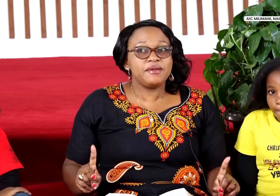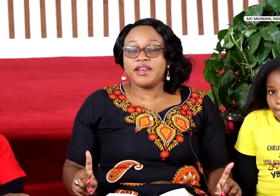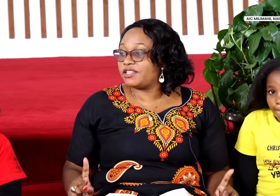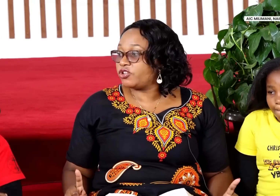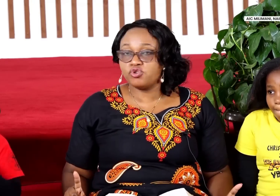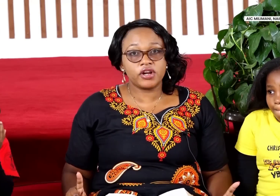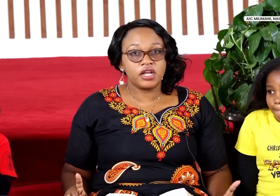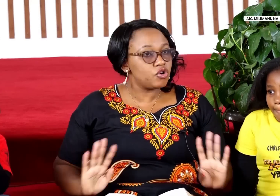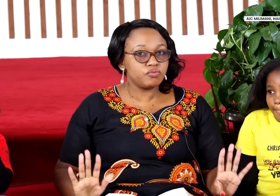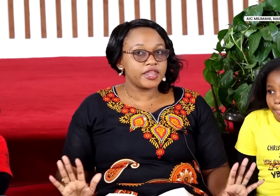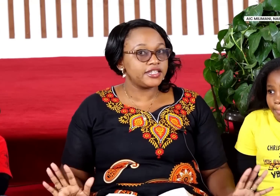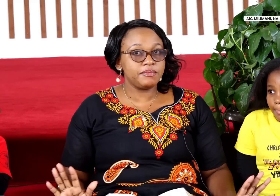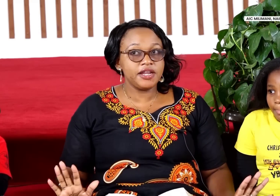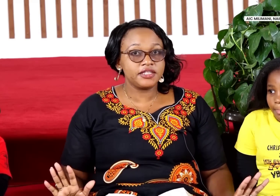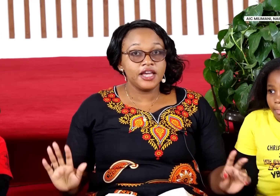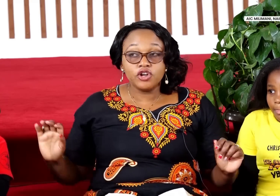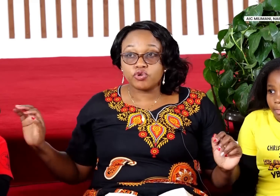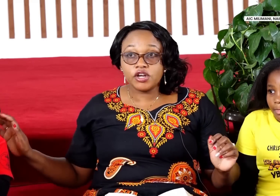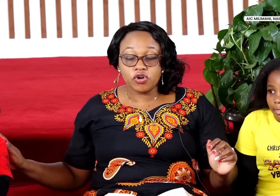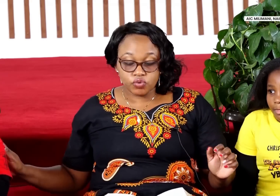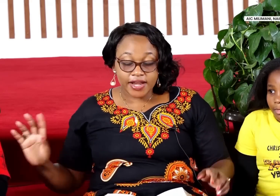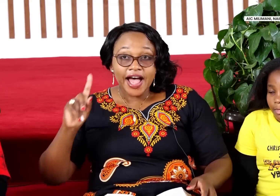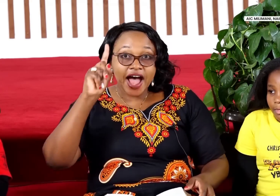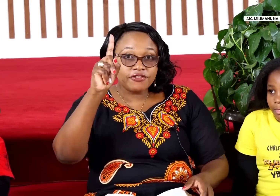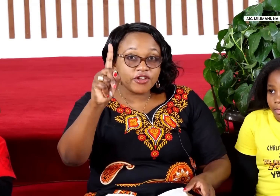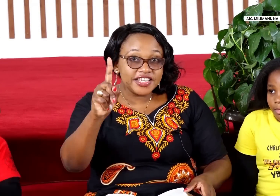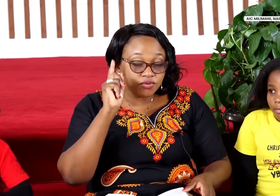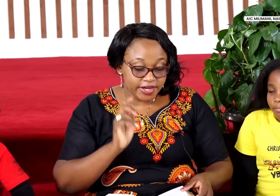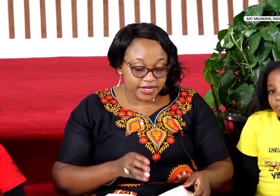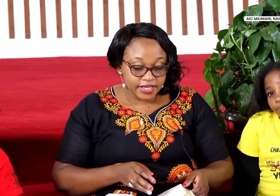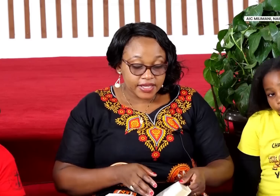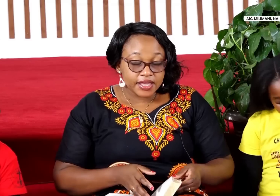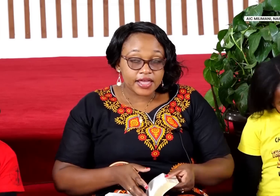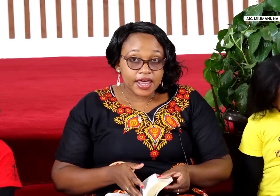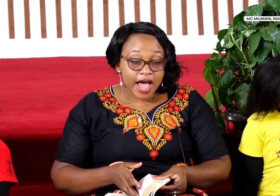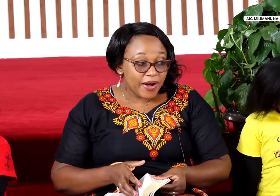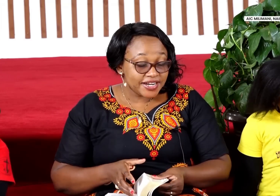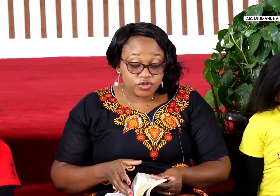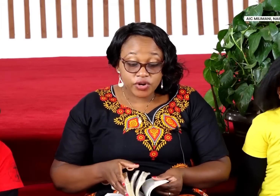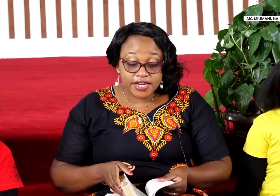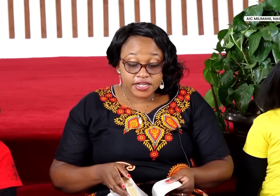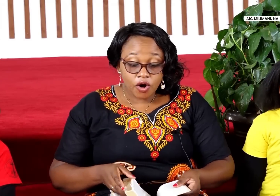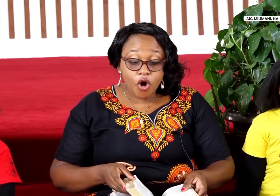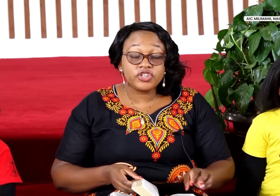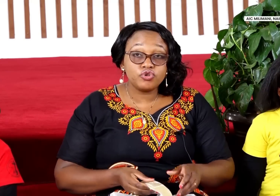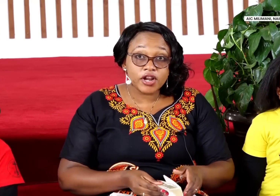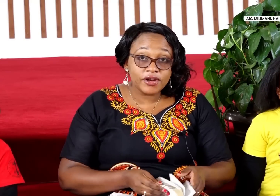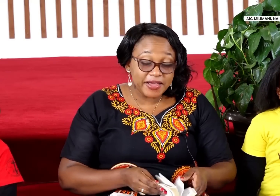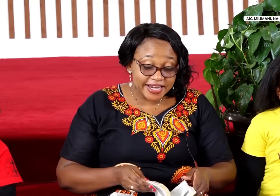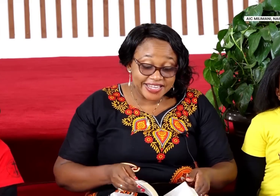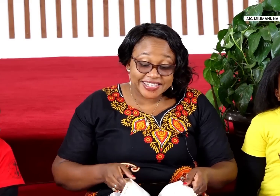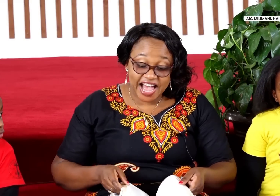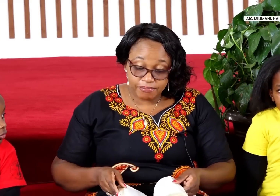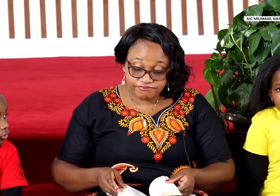like 10 minutes for children. Not more than 10 minutes to read God's word. And for this week, I want us to read, all children